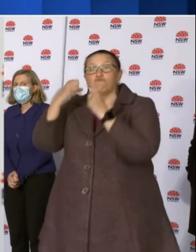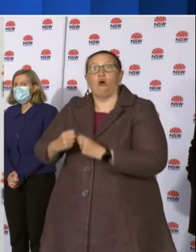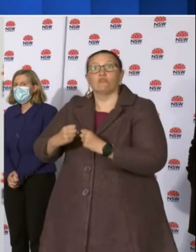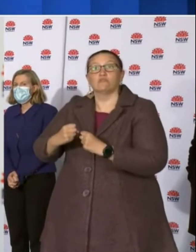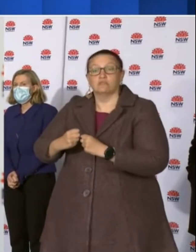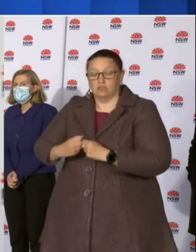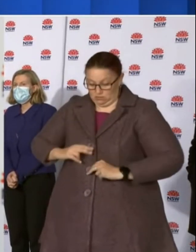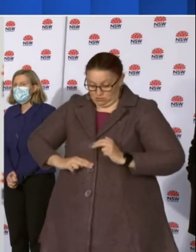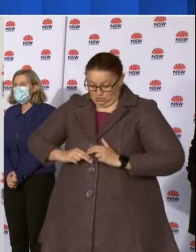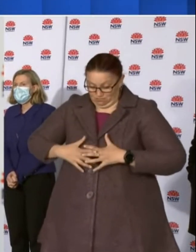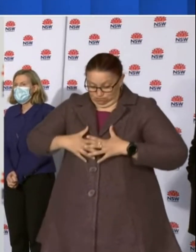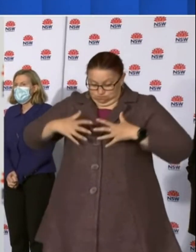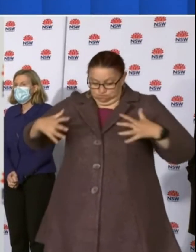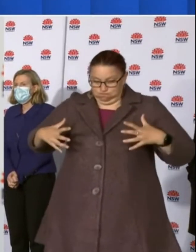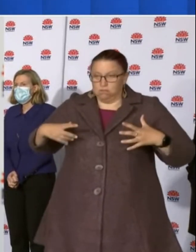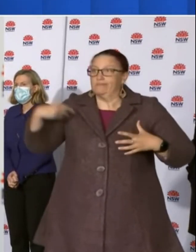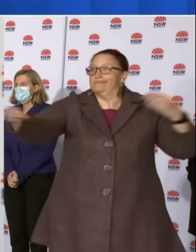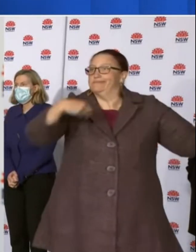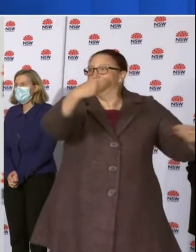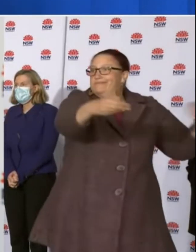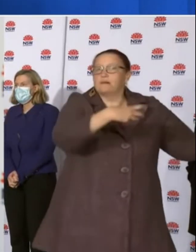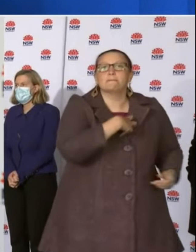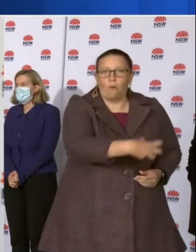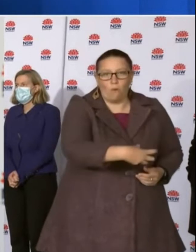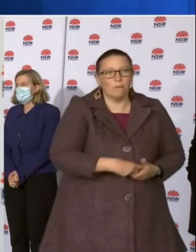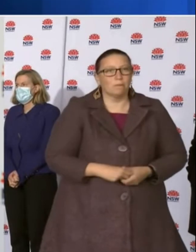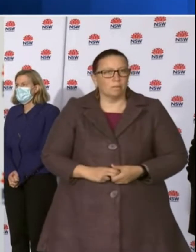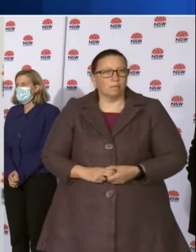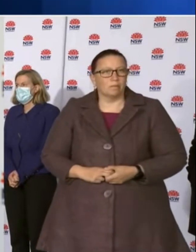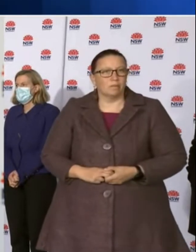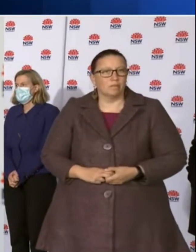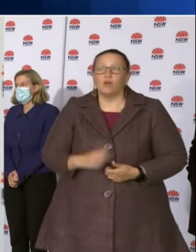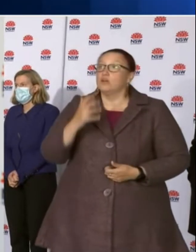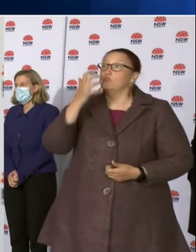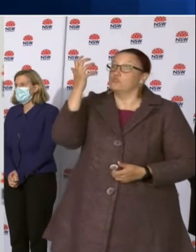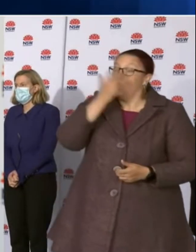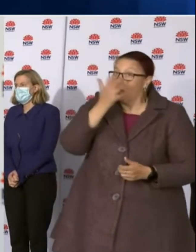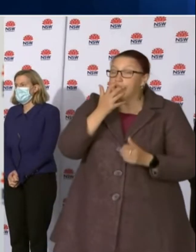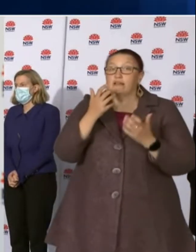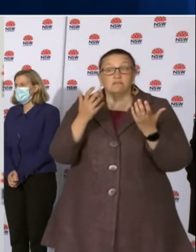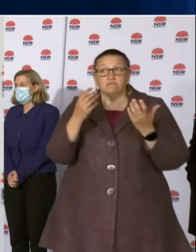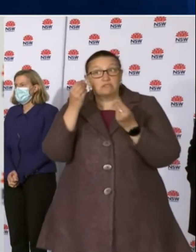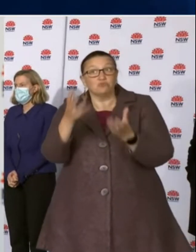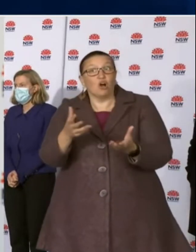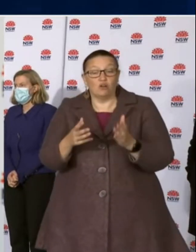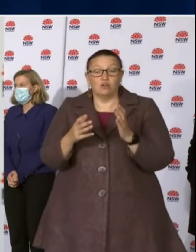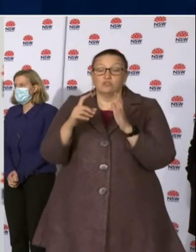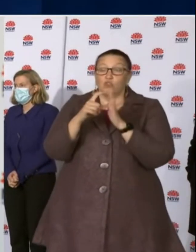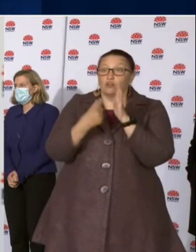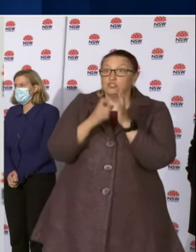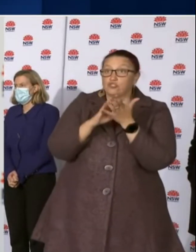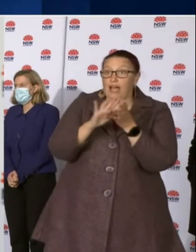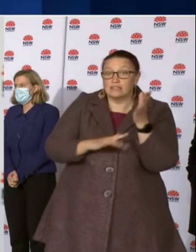dangerous virus. So I would say the message that Dr. Chant and that I and the Premier have given is that if you can't socially